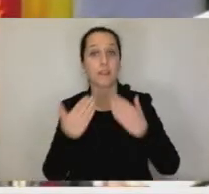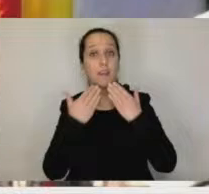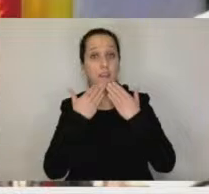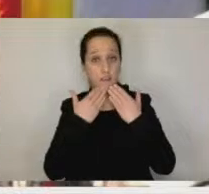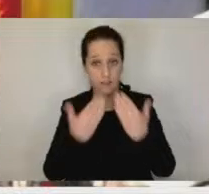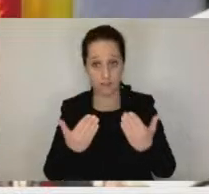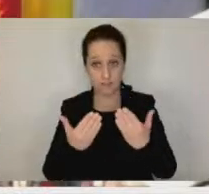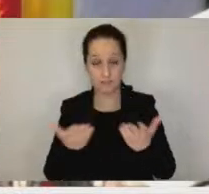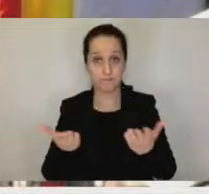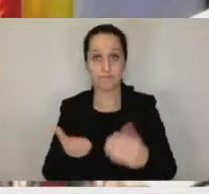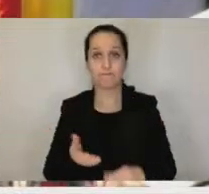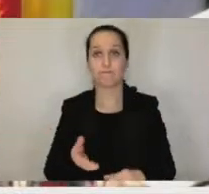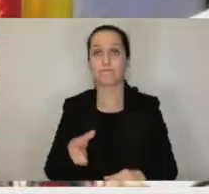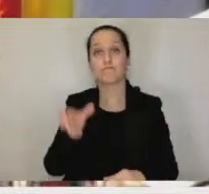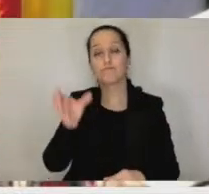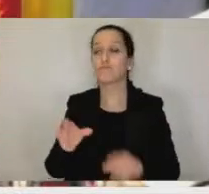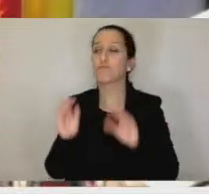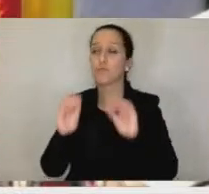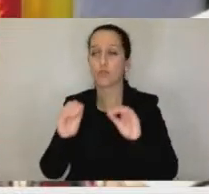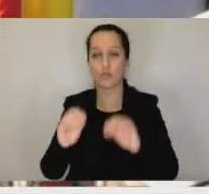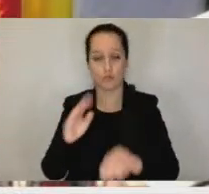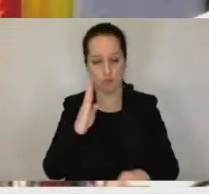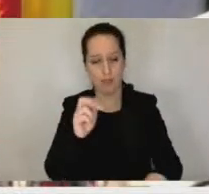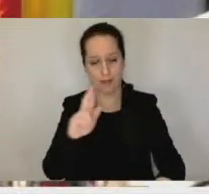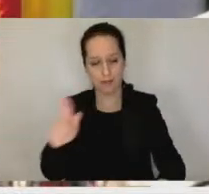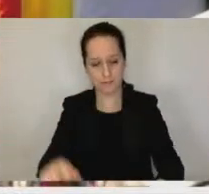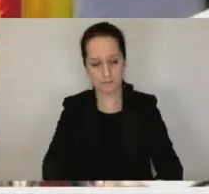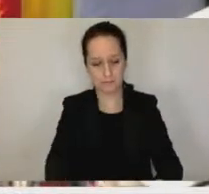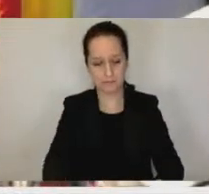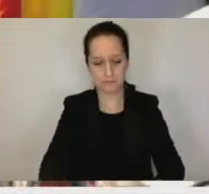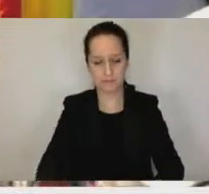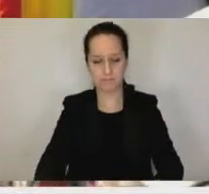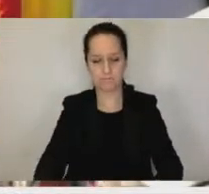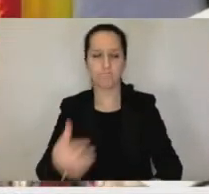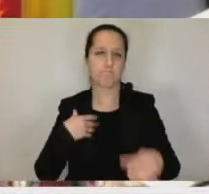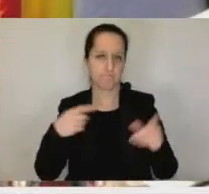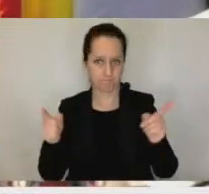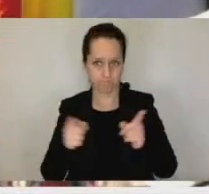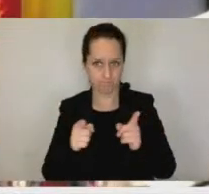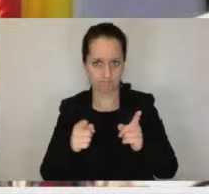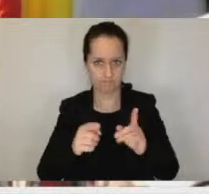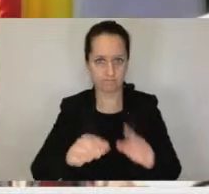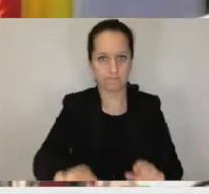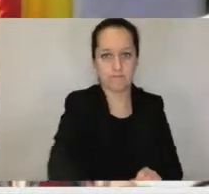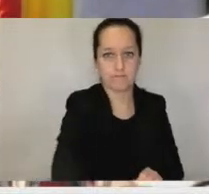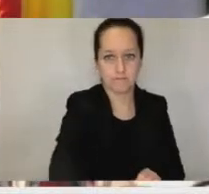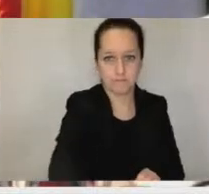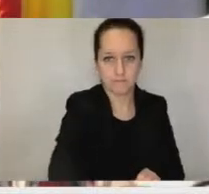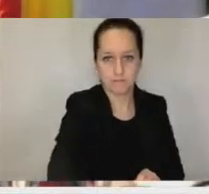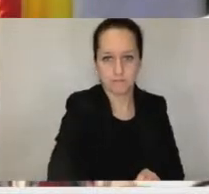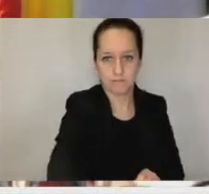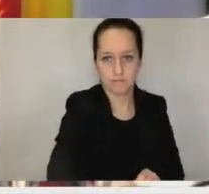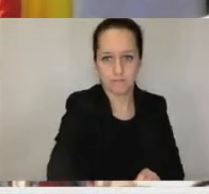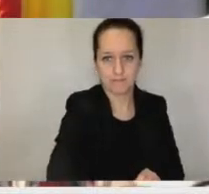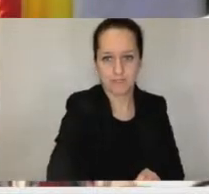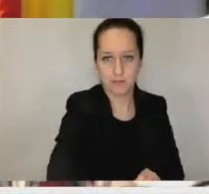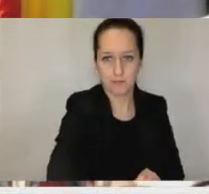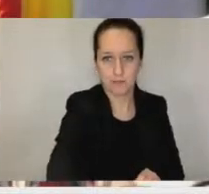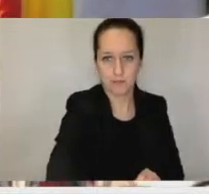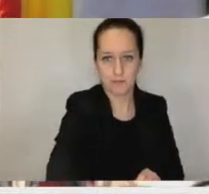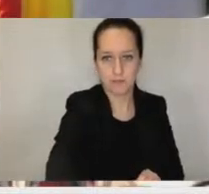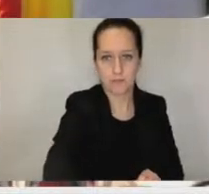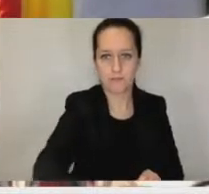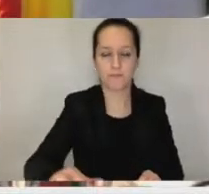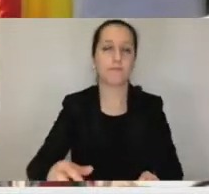Professor Barr, now. Briefly on the indexation of benefits. Non-contributory benefits you can index